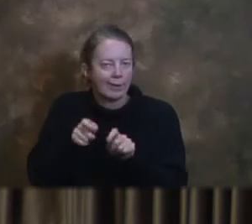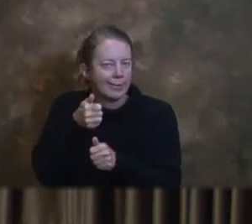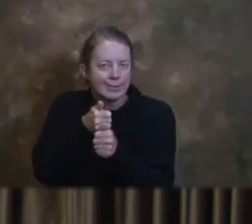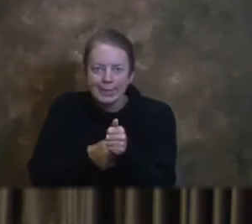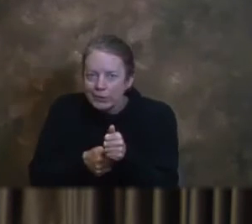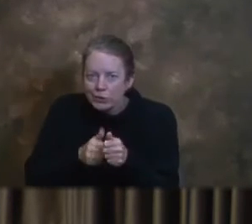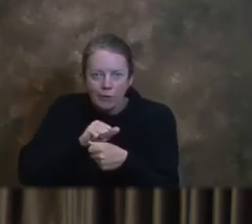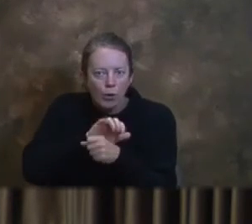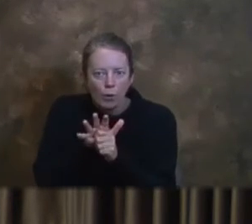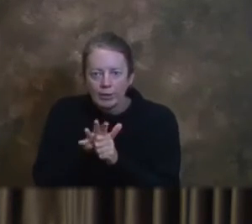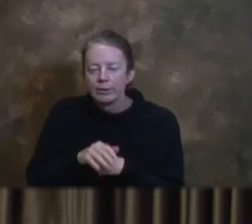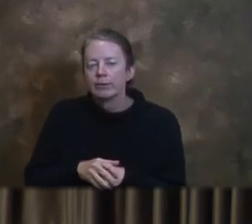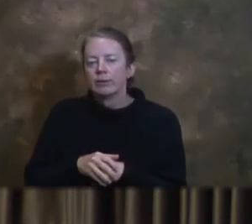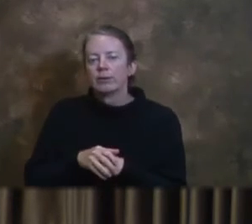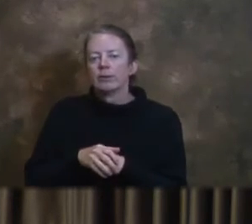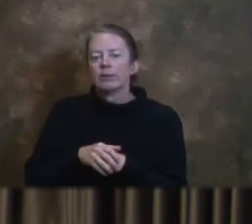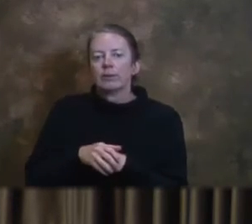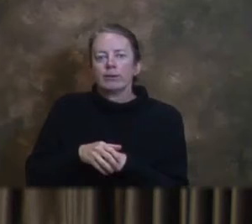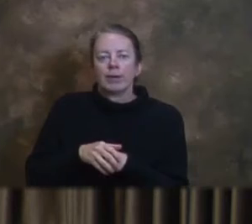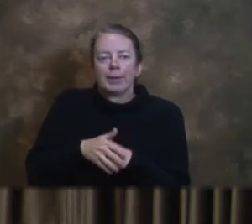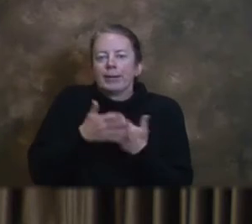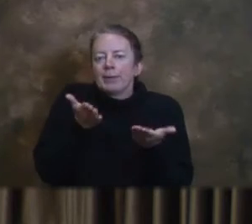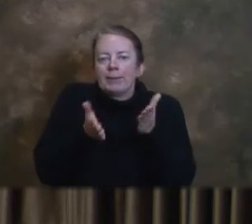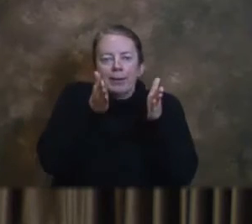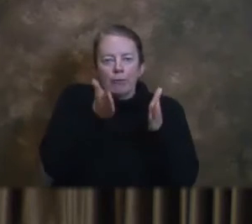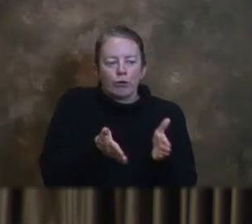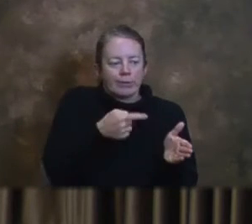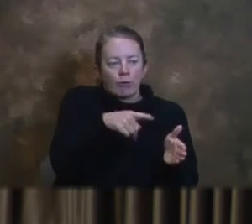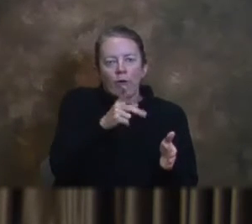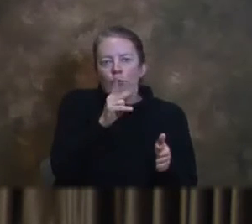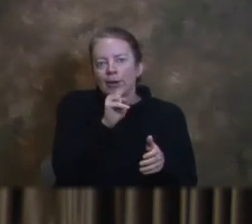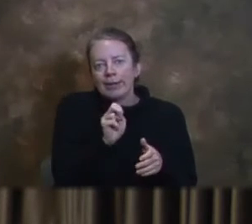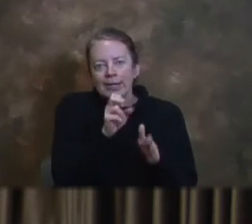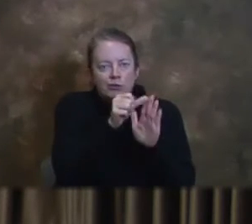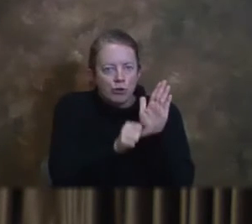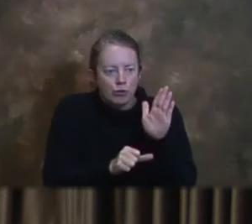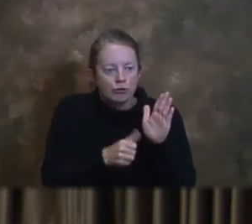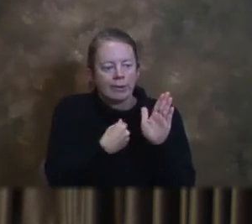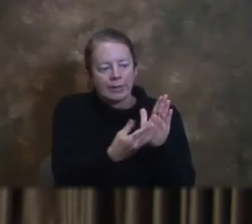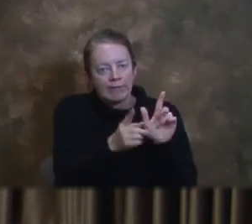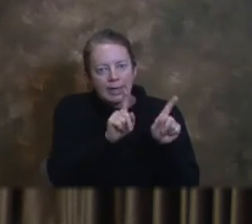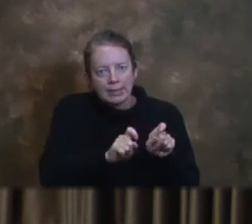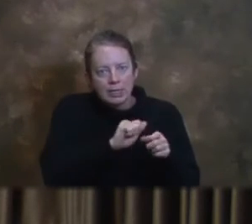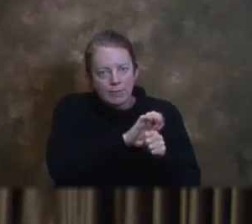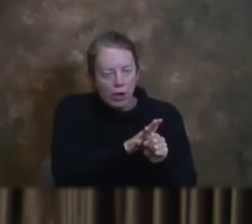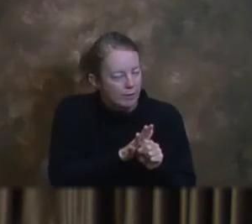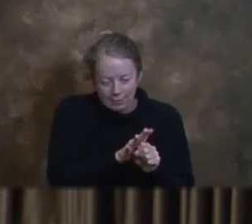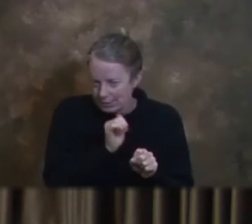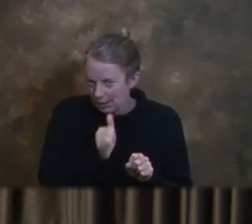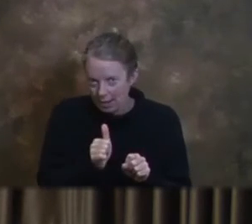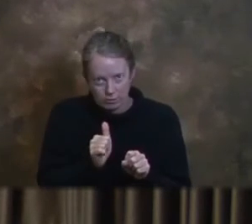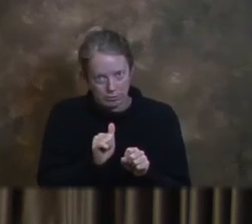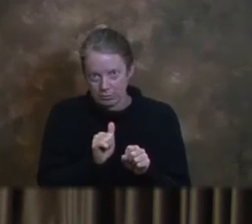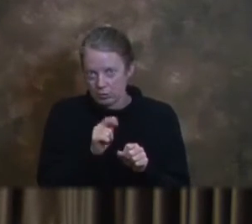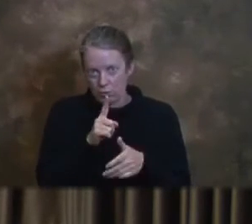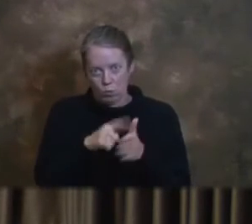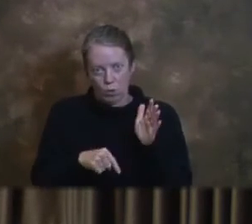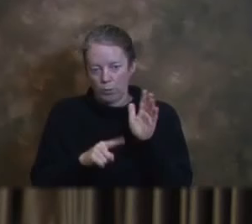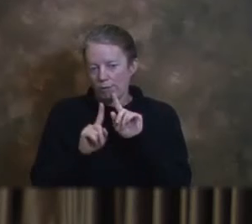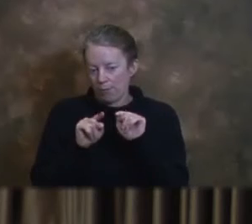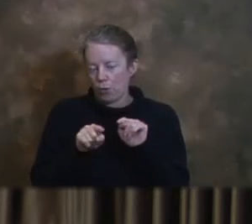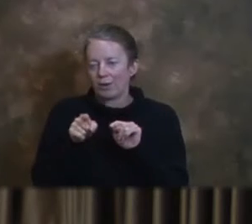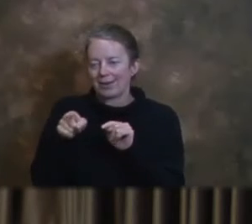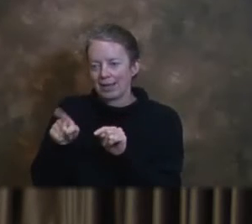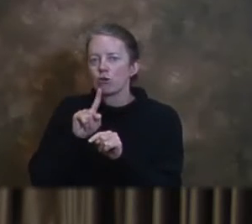those coincidentally have COVID, but they're in for knee surgery as an example. That's not the case. These are really COVID cases. Okay. For all